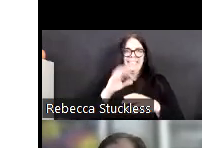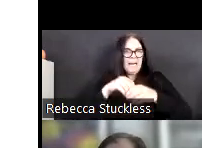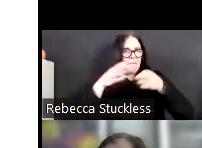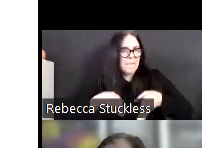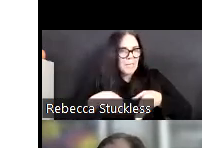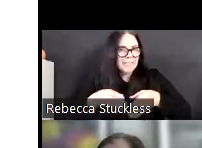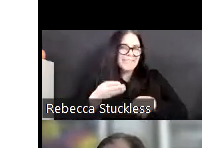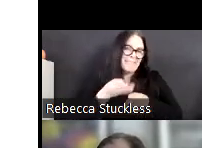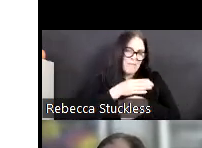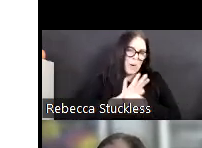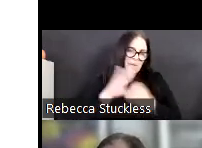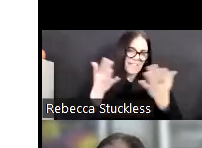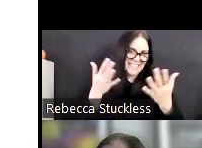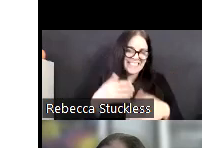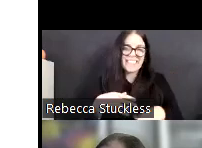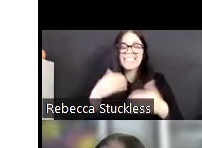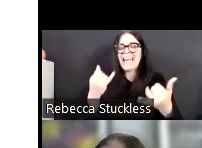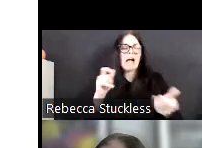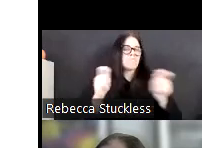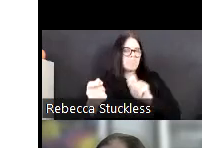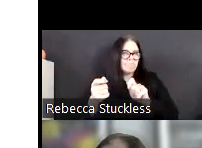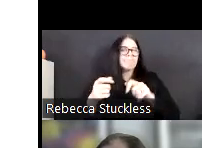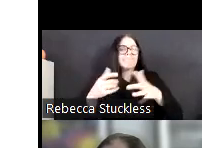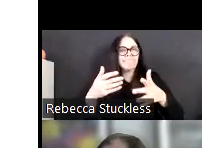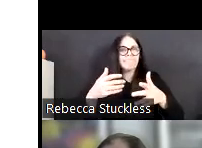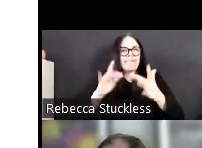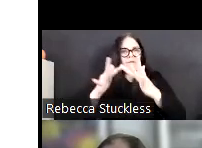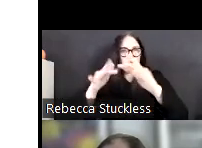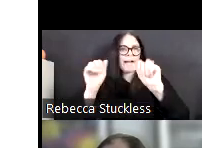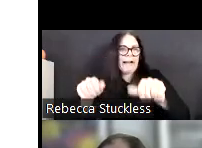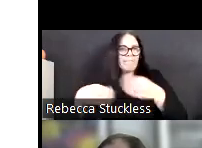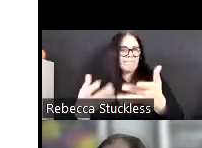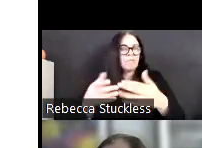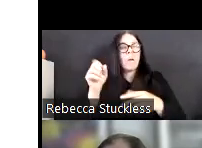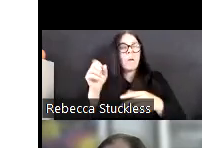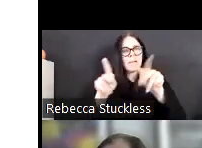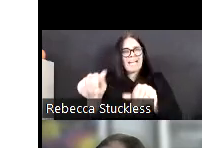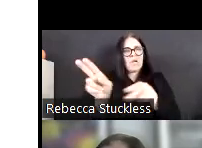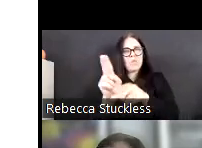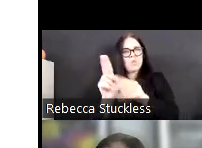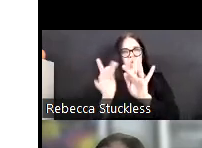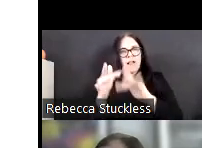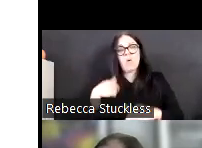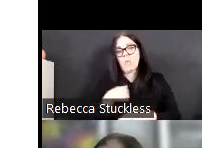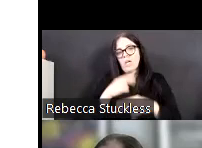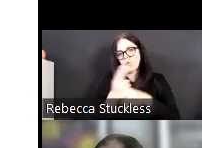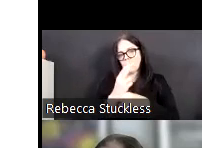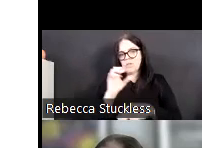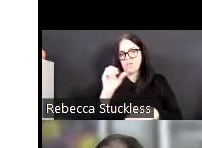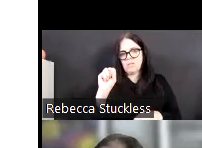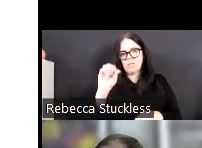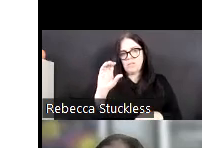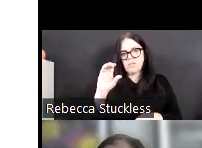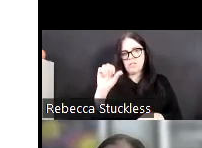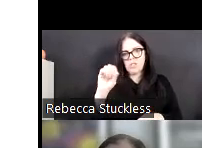of course, and now we've adapted them virtually so people can use an online tool. We use Socrative. I'm sure there's lots of